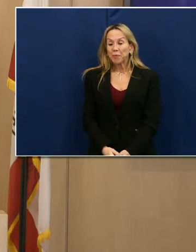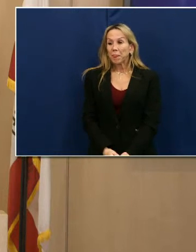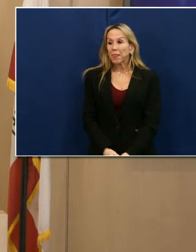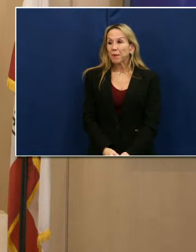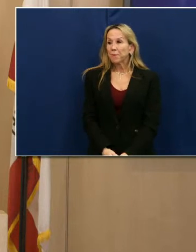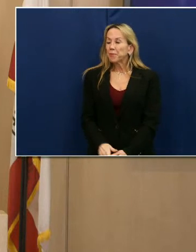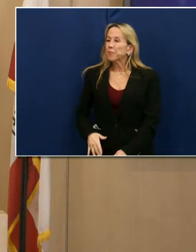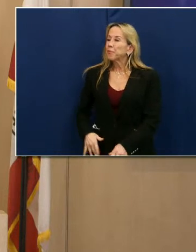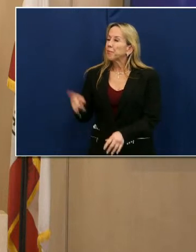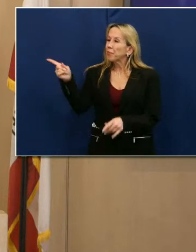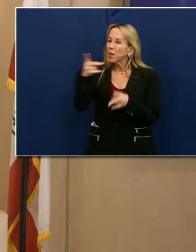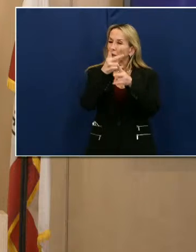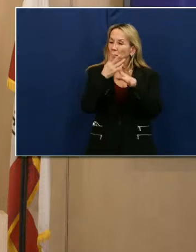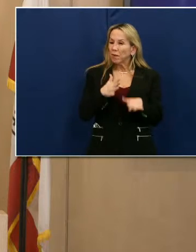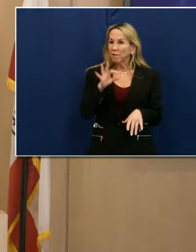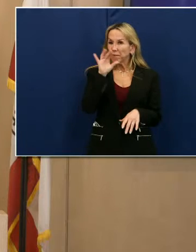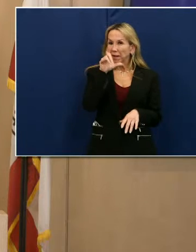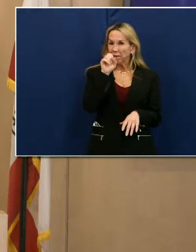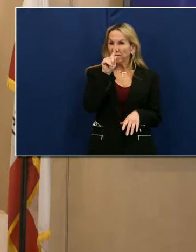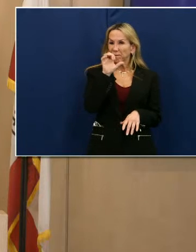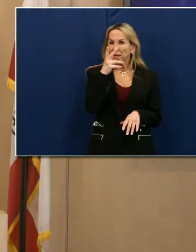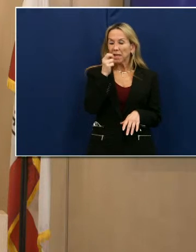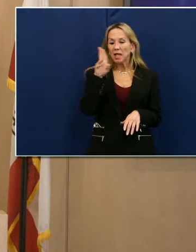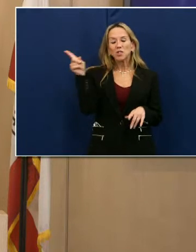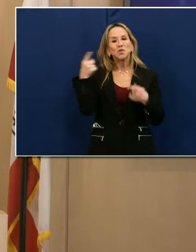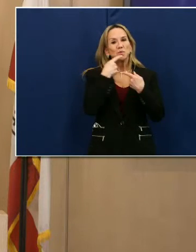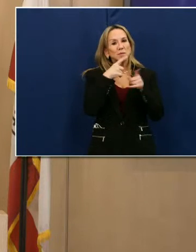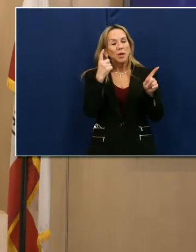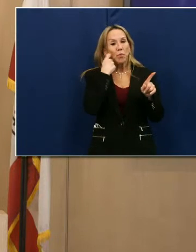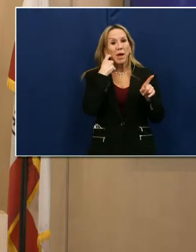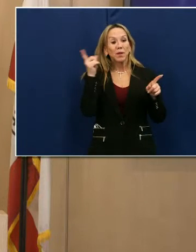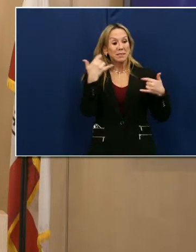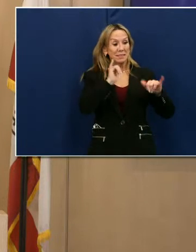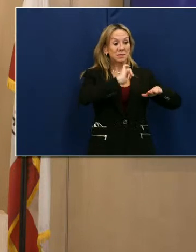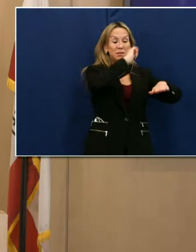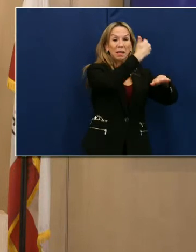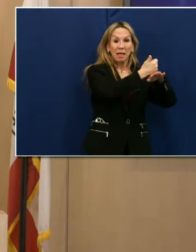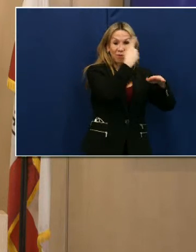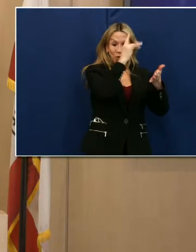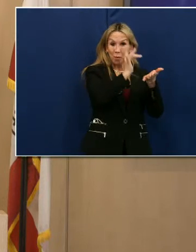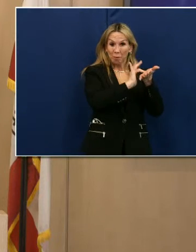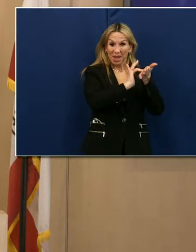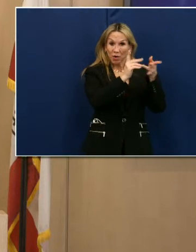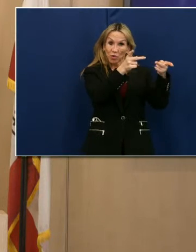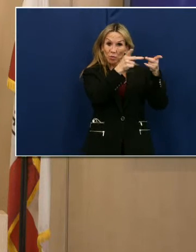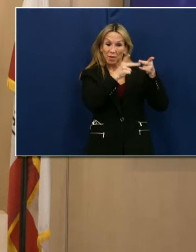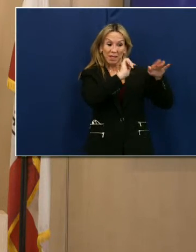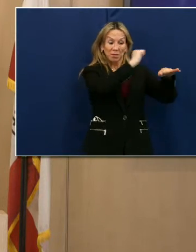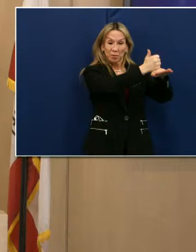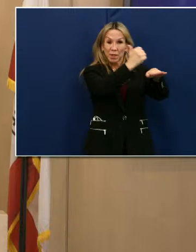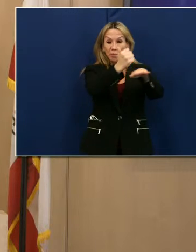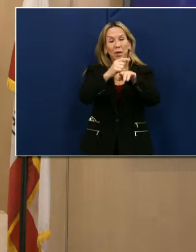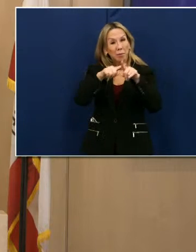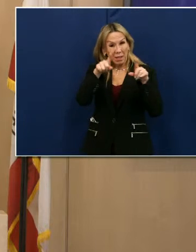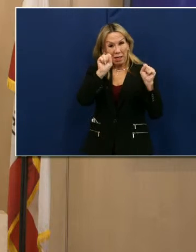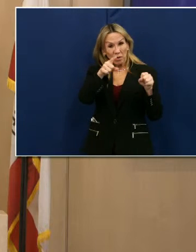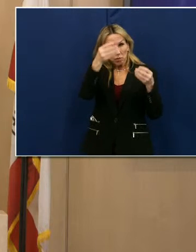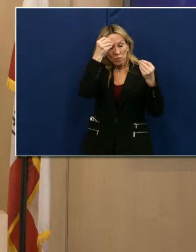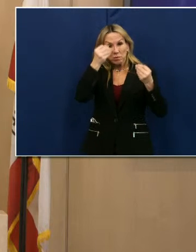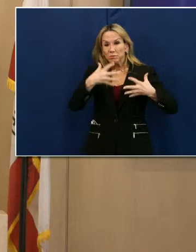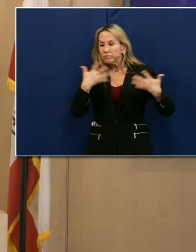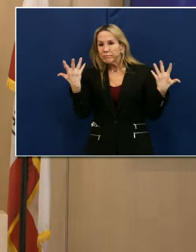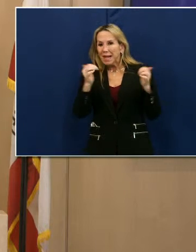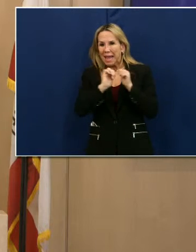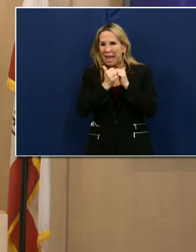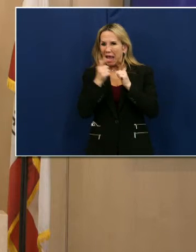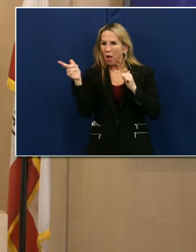Supervisor Fletcher said the federal medical station situation is still developing, but can you provide any more information about how the 202